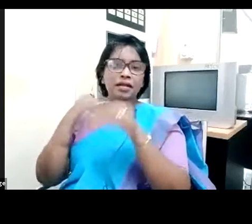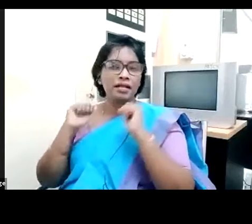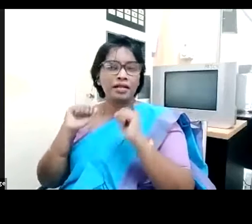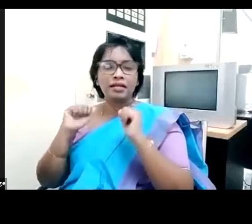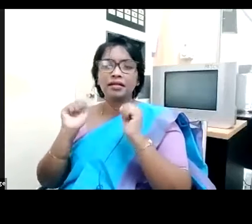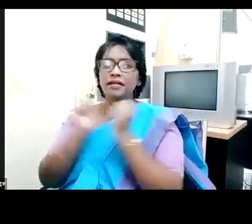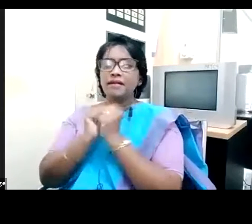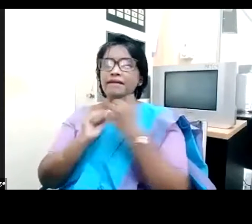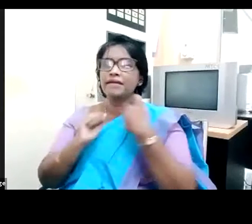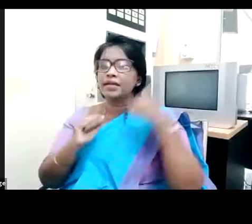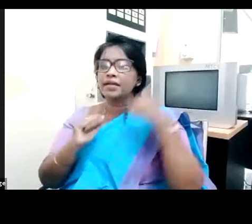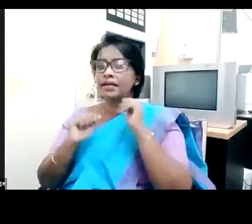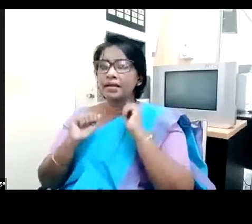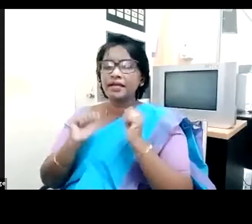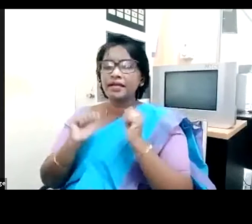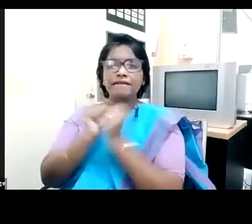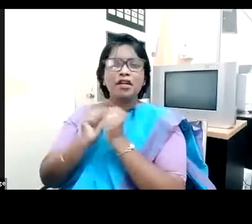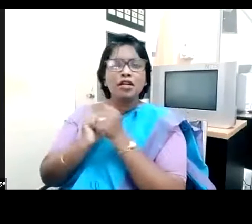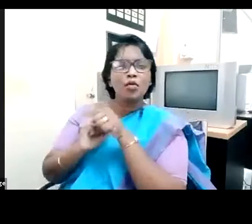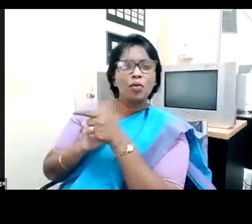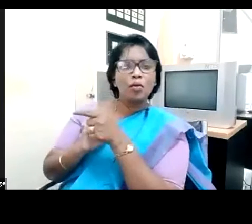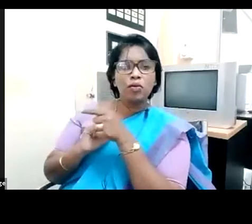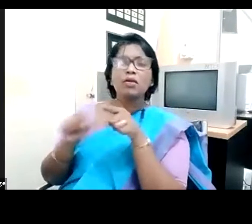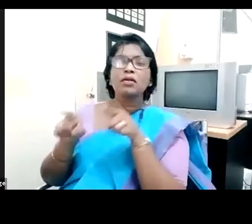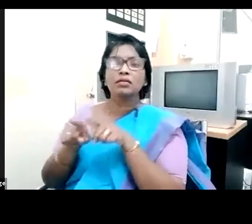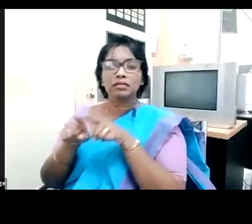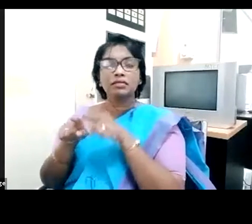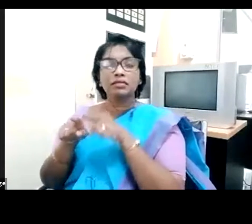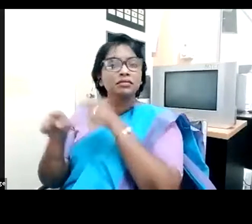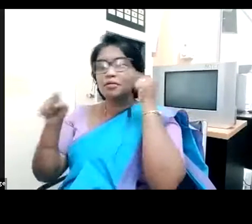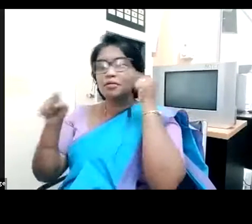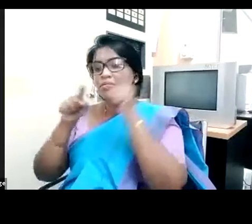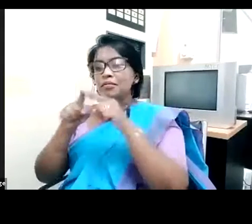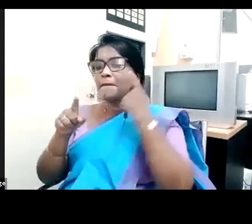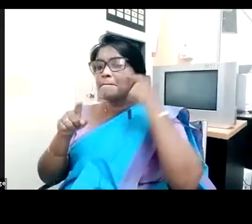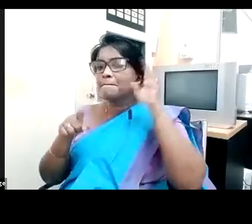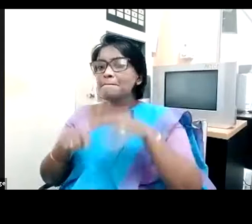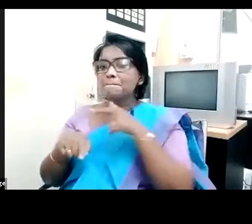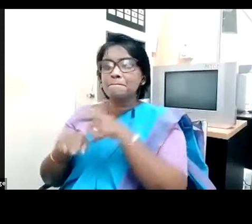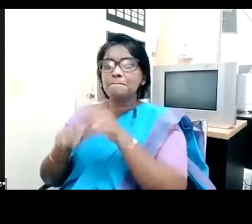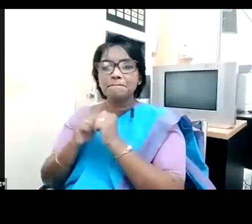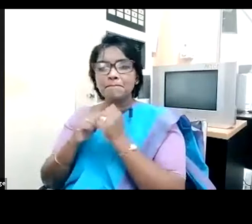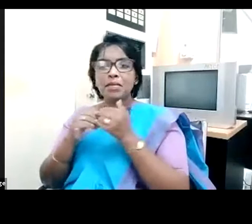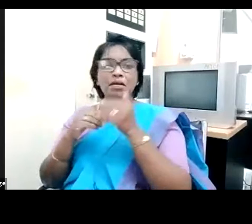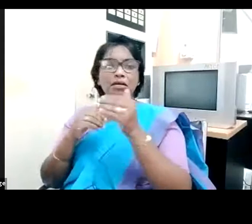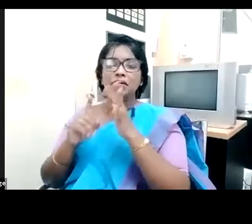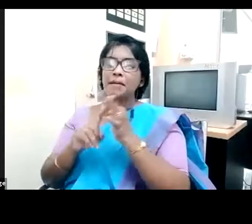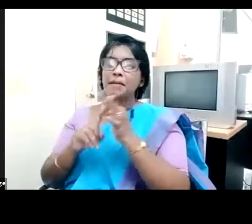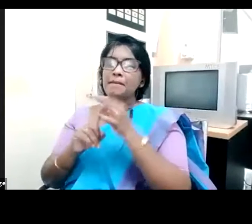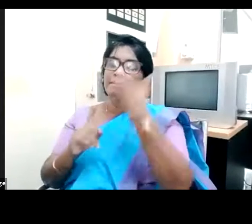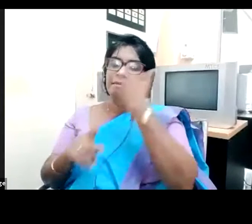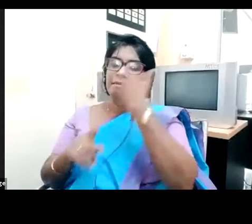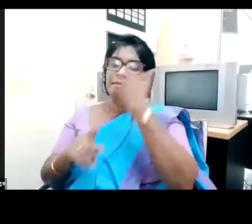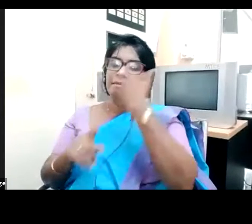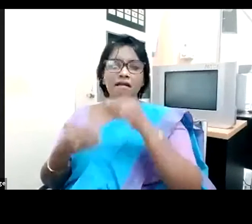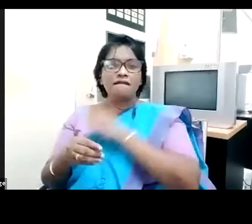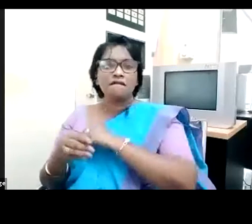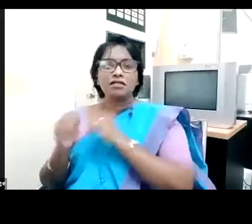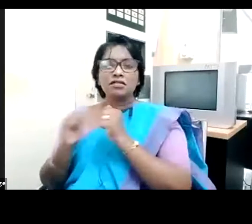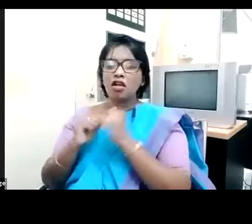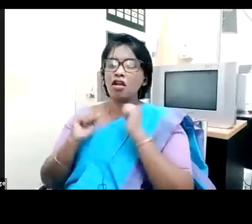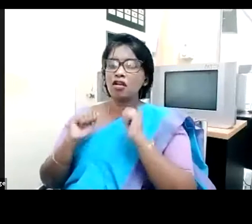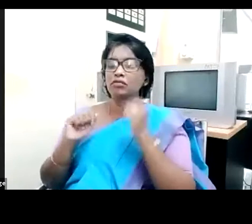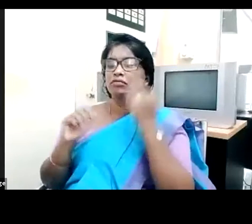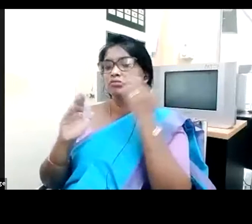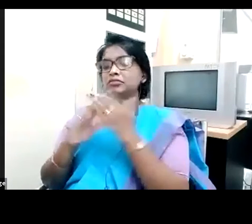doing, and what are they getting out of it, not only in personal terms, but as a society. The workforce will be the topmost priority in the